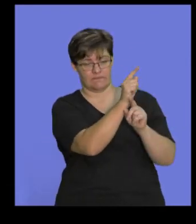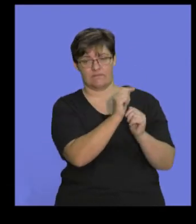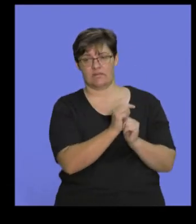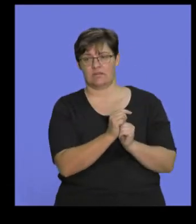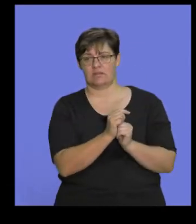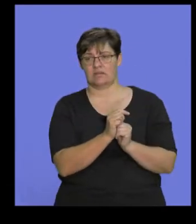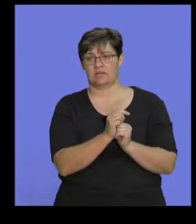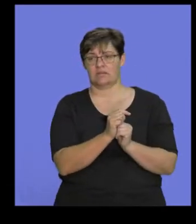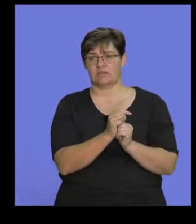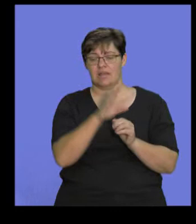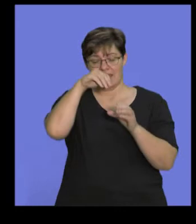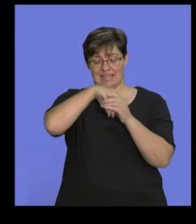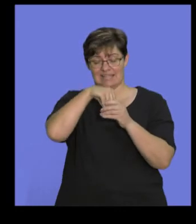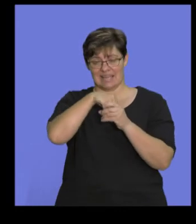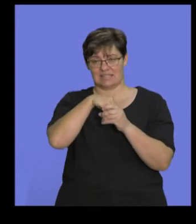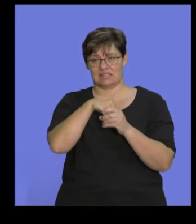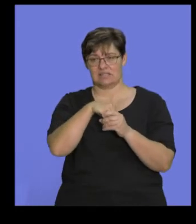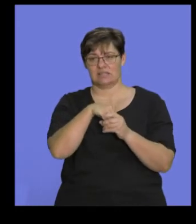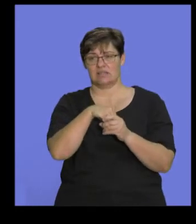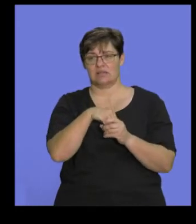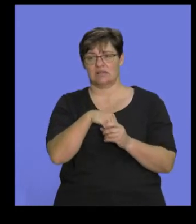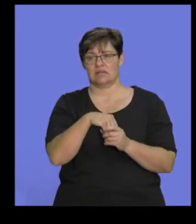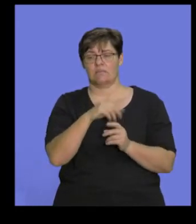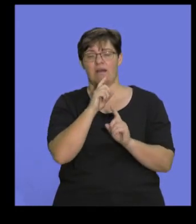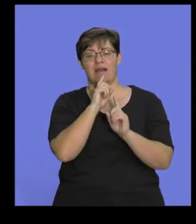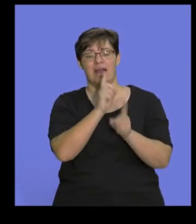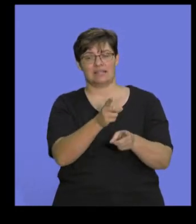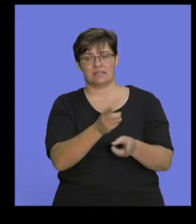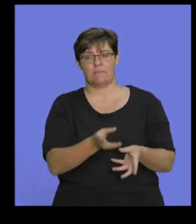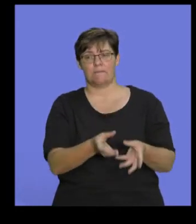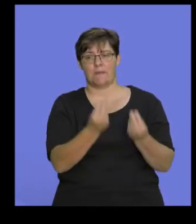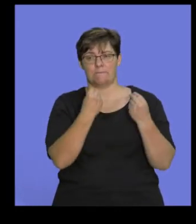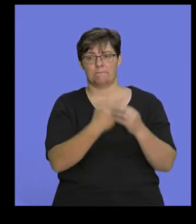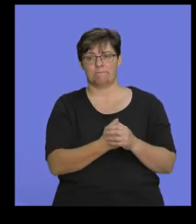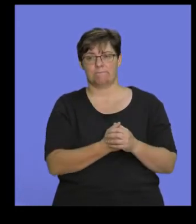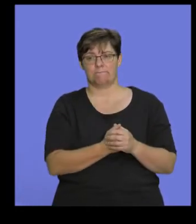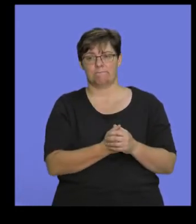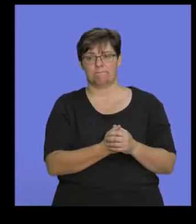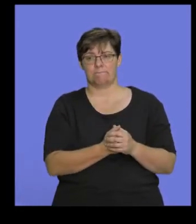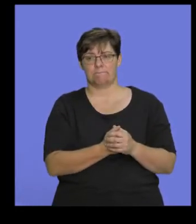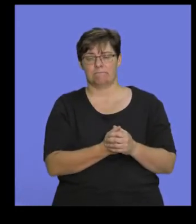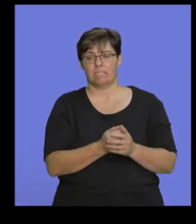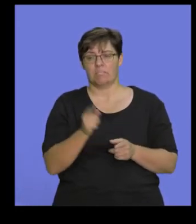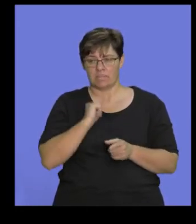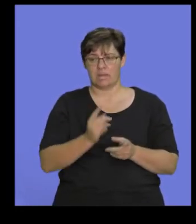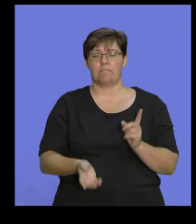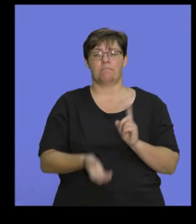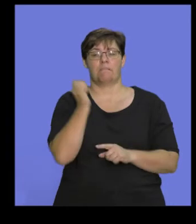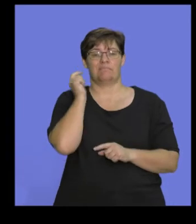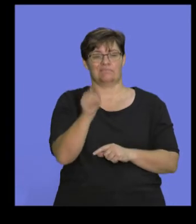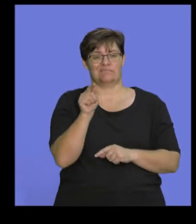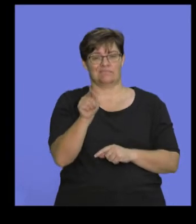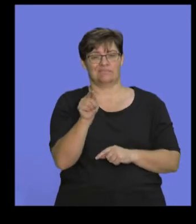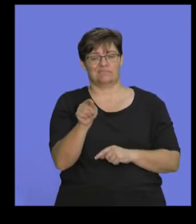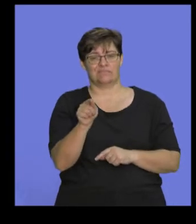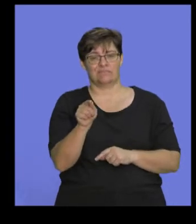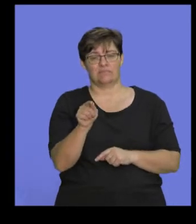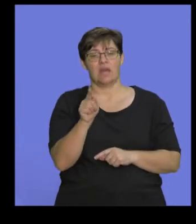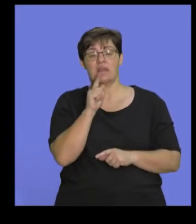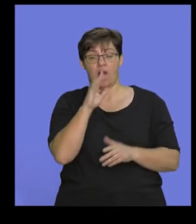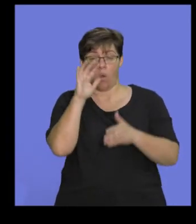12. And inside here, it's supposed to be my answer that I got. And that's what I'm going to get, right?